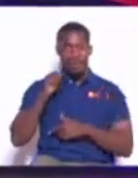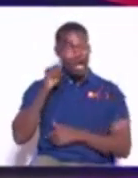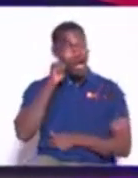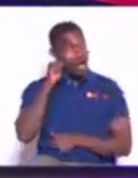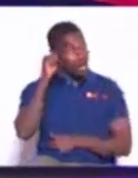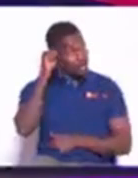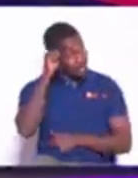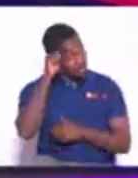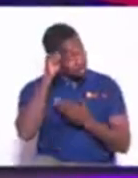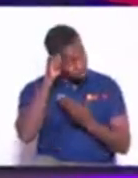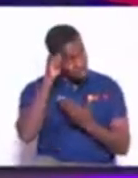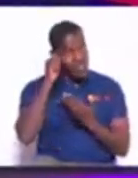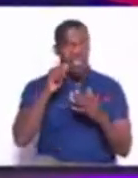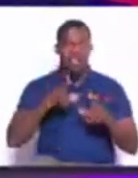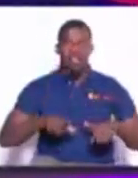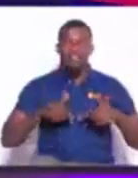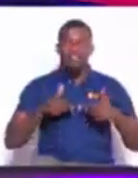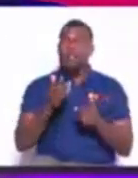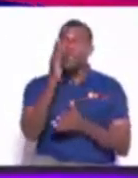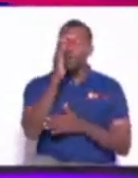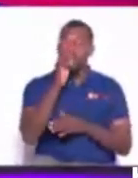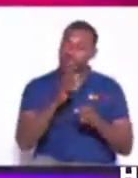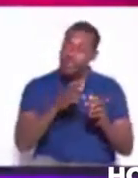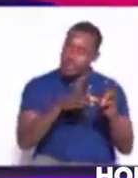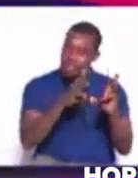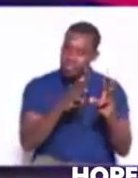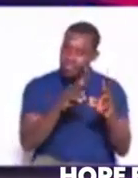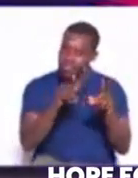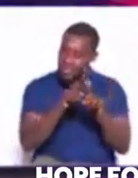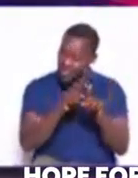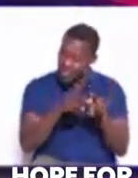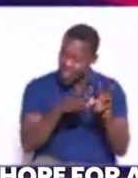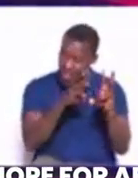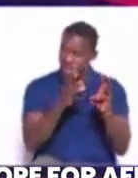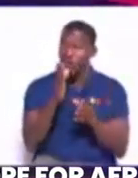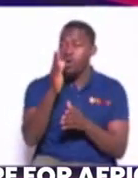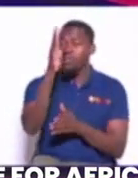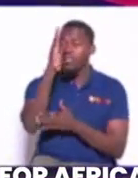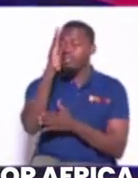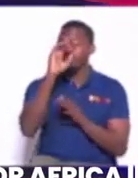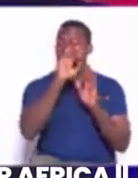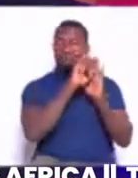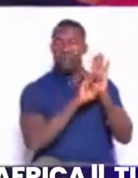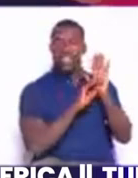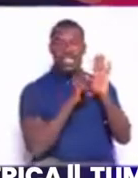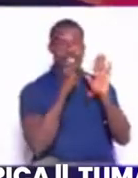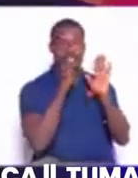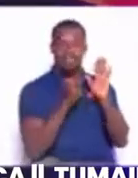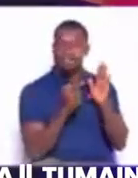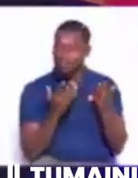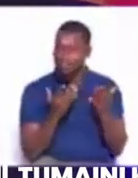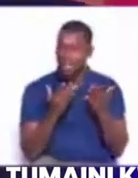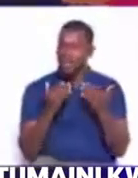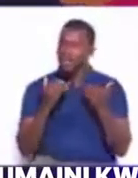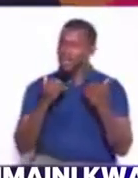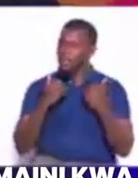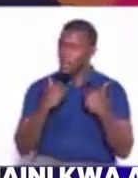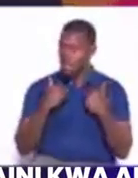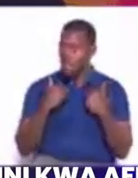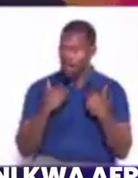godly life that he wants us to live? Is there a moral guideline in